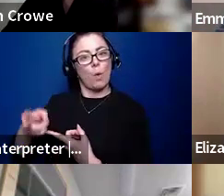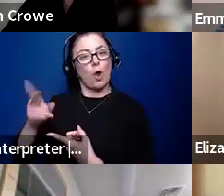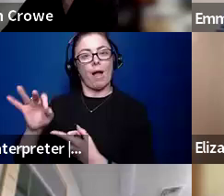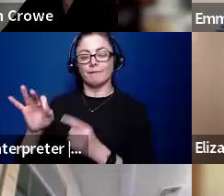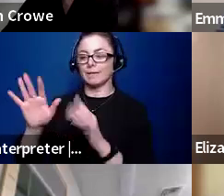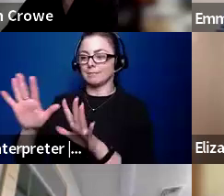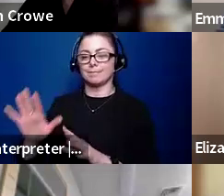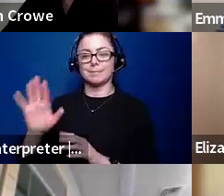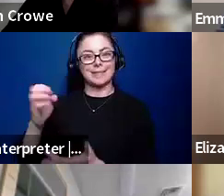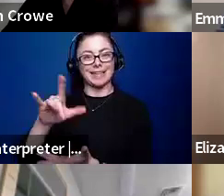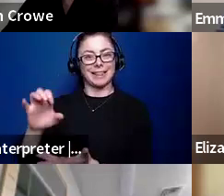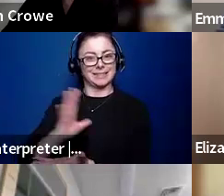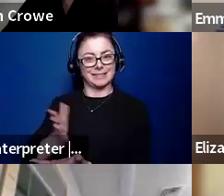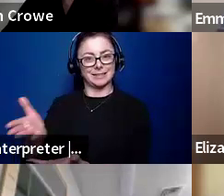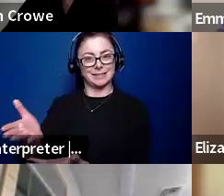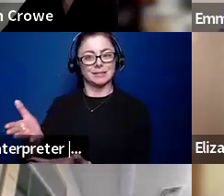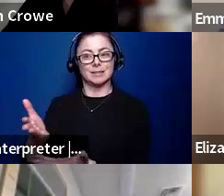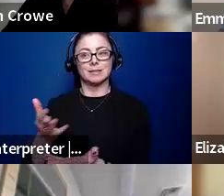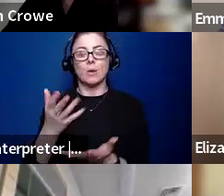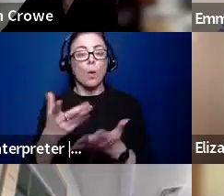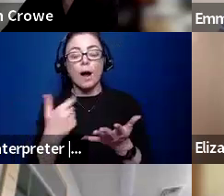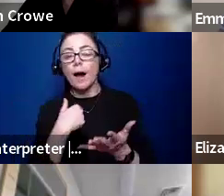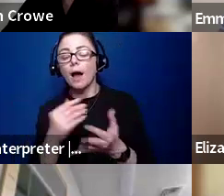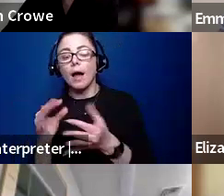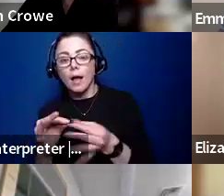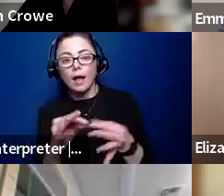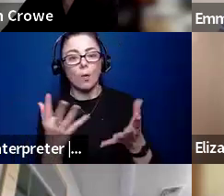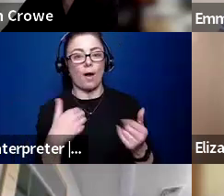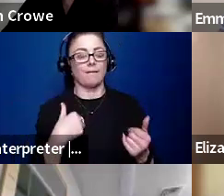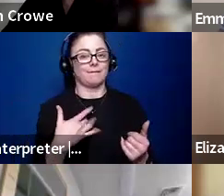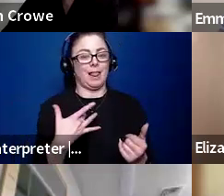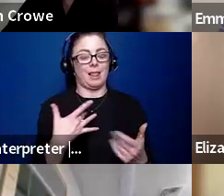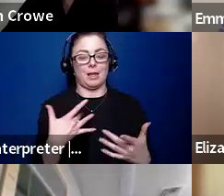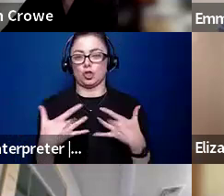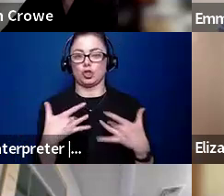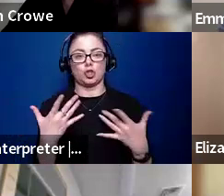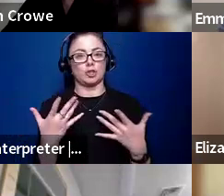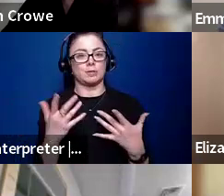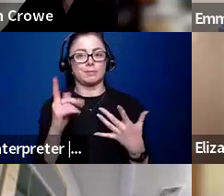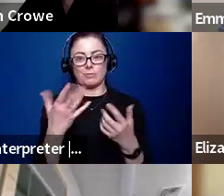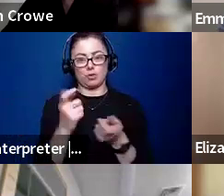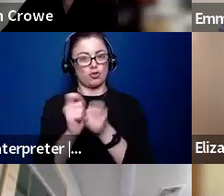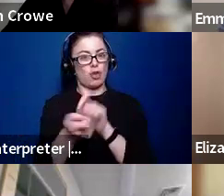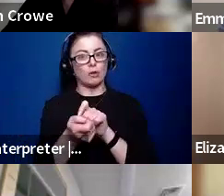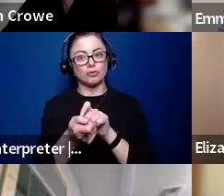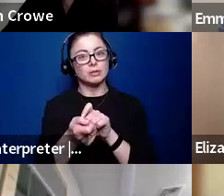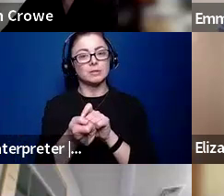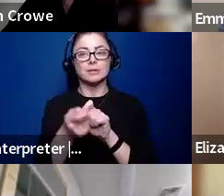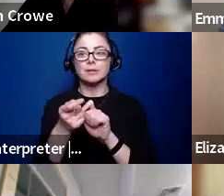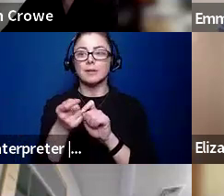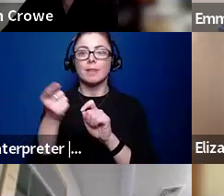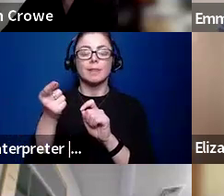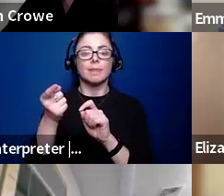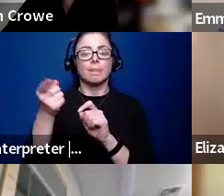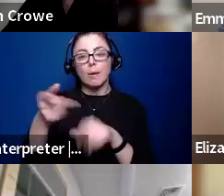other thing that has concerned me tonight, just hearing about the changes that want to be made, they want to bring